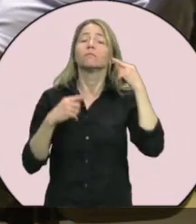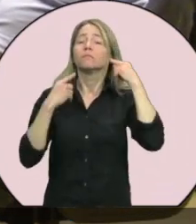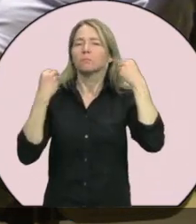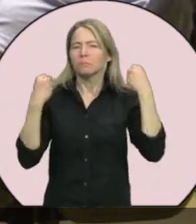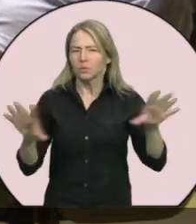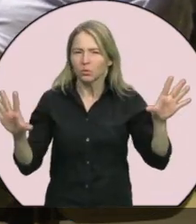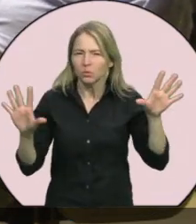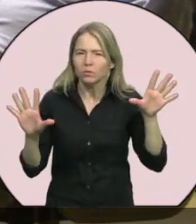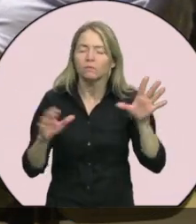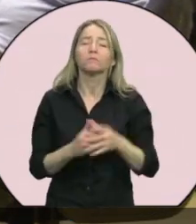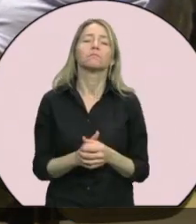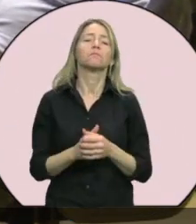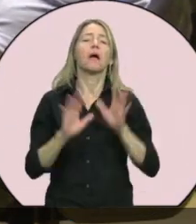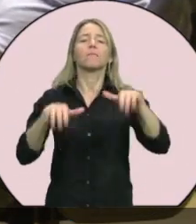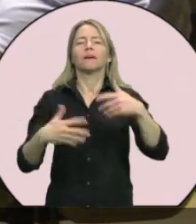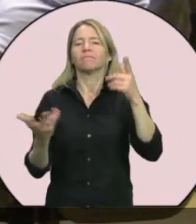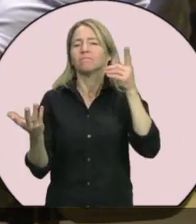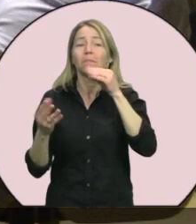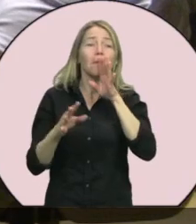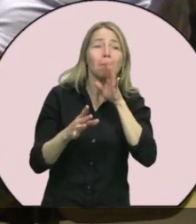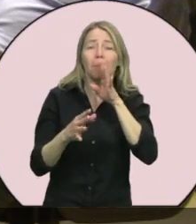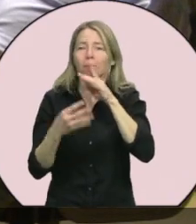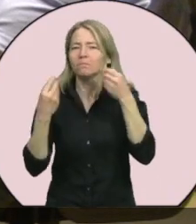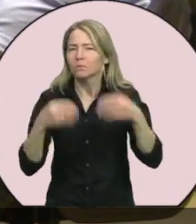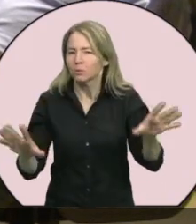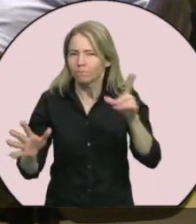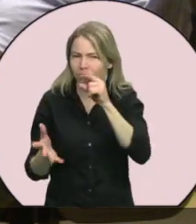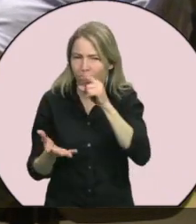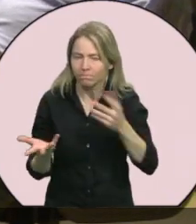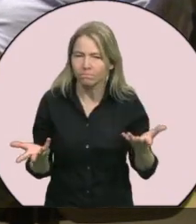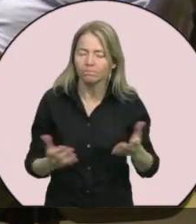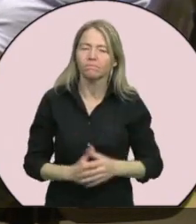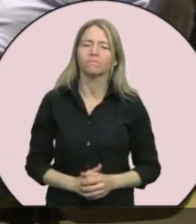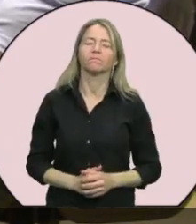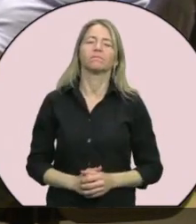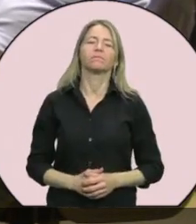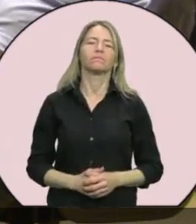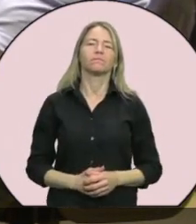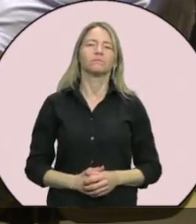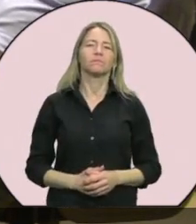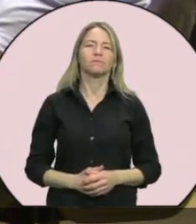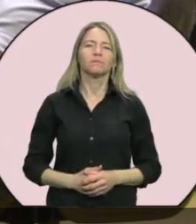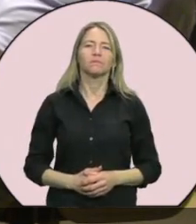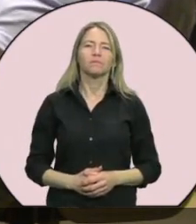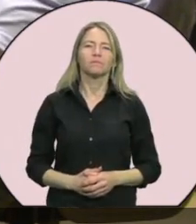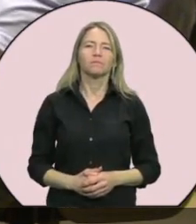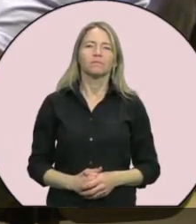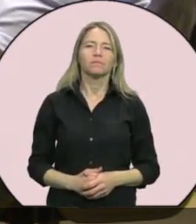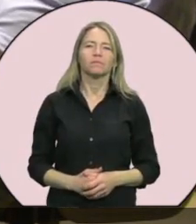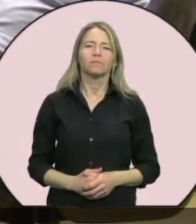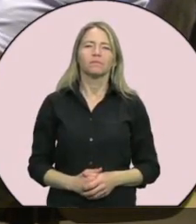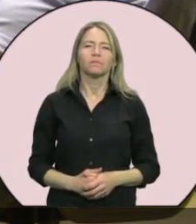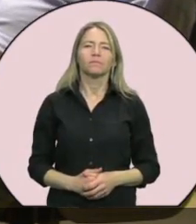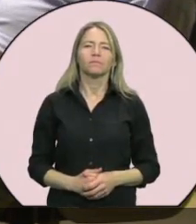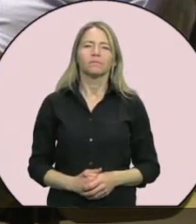hearing. When she lost her hearing, she lost her ability to talk and communicate. So,